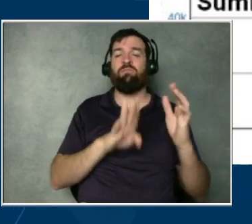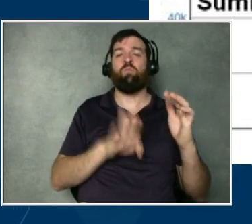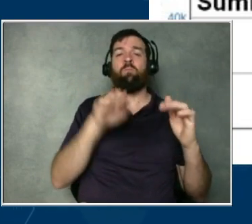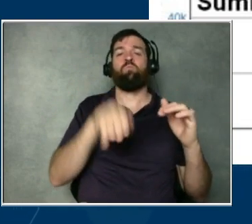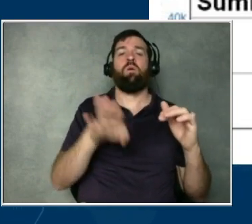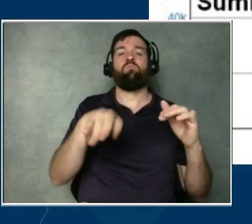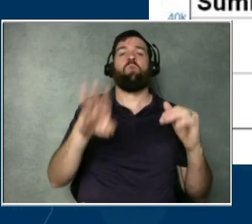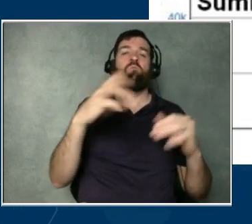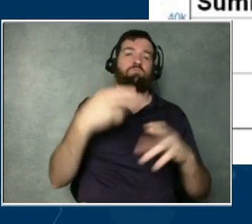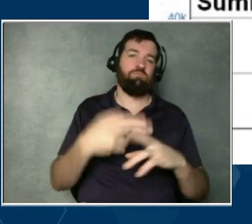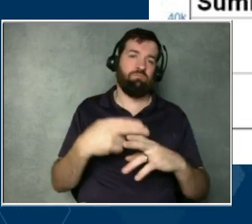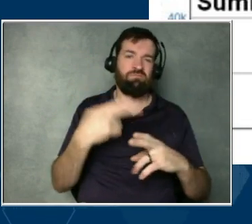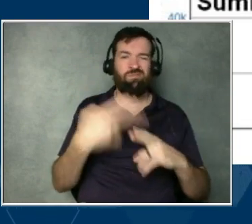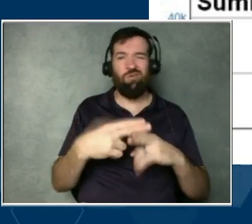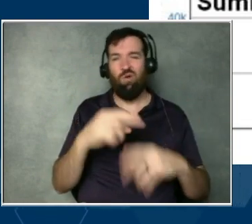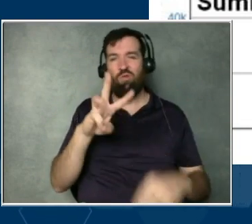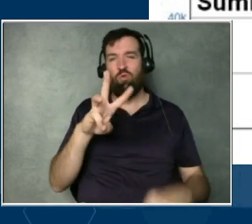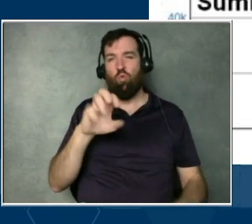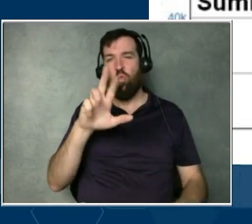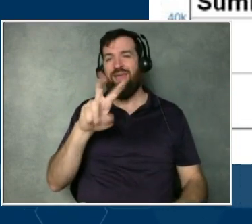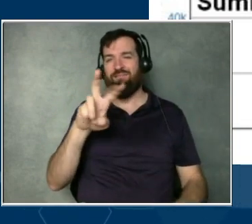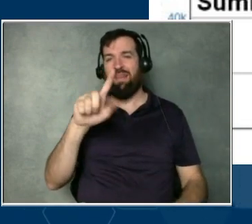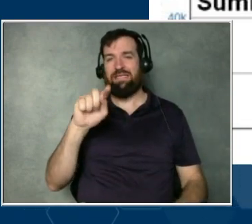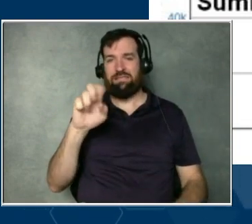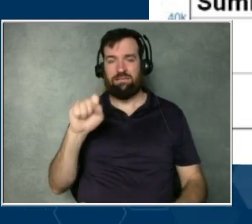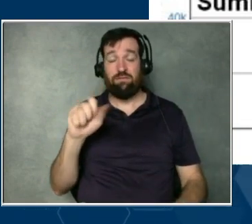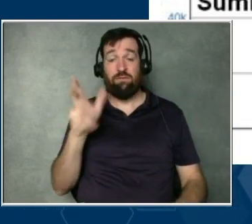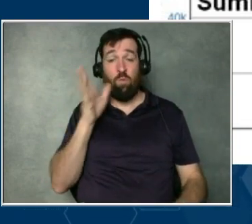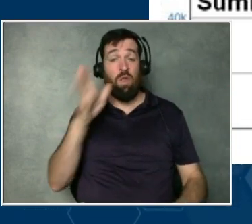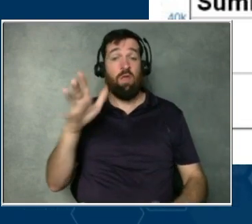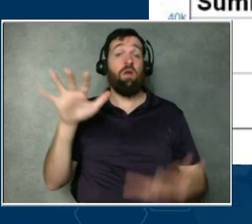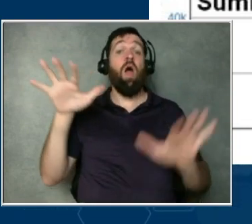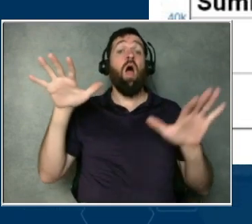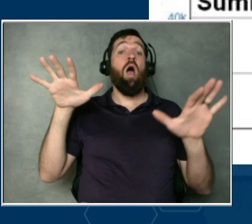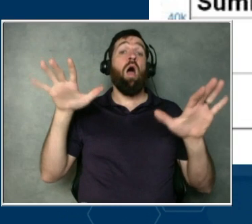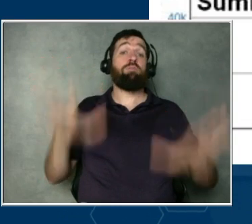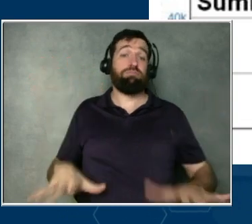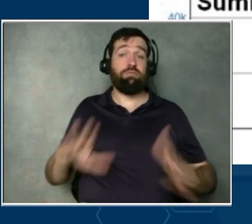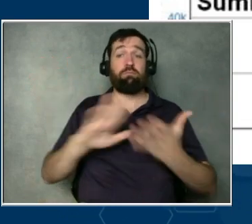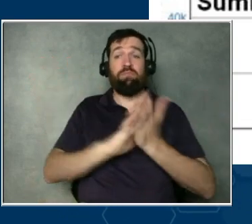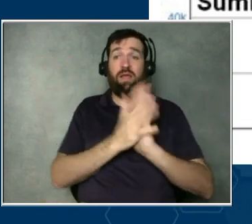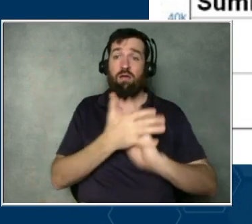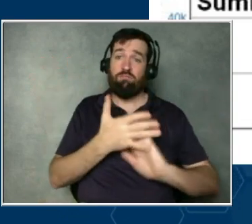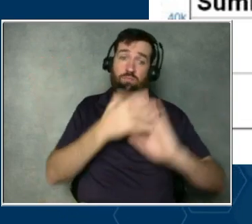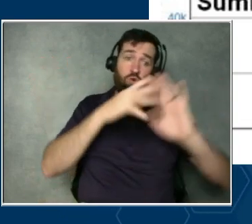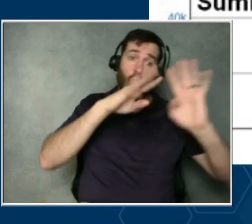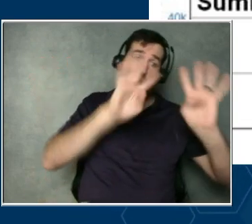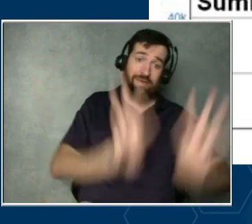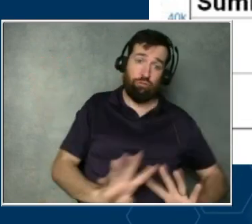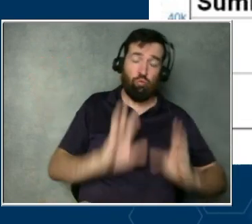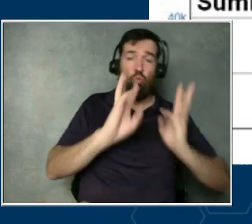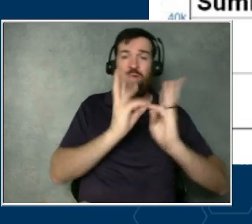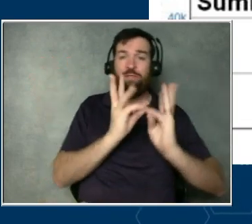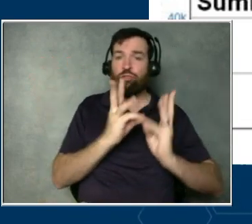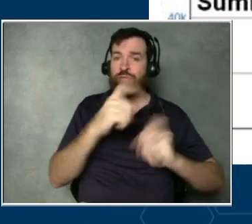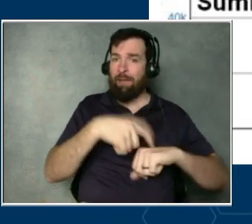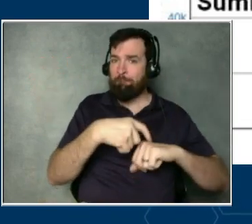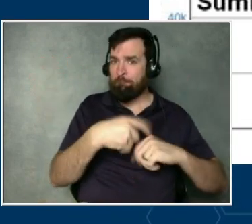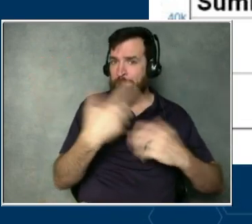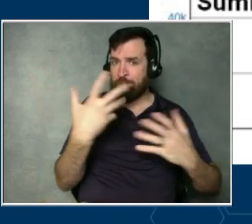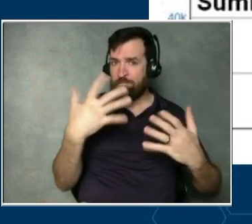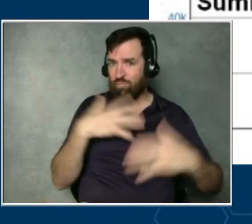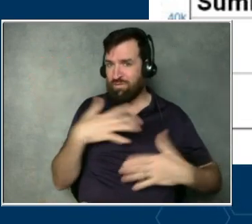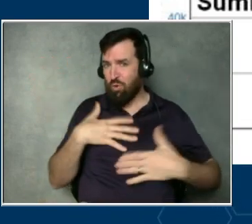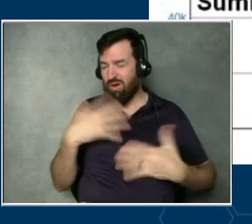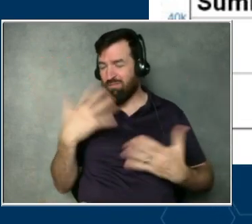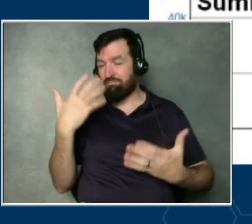them. And so will it settle down eventually to a winter respiratory? Maybe.